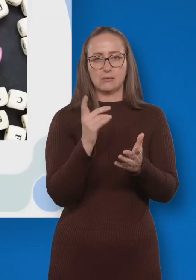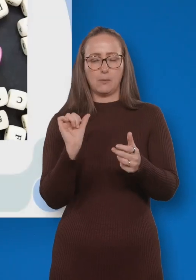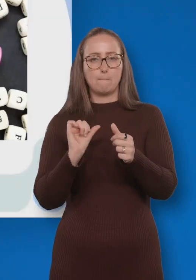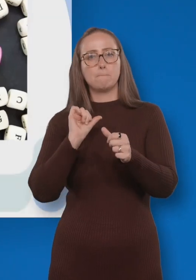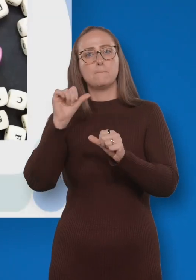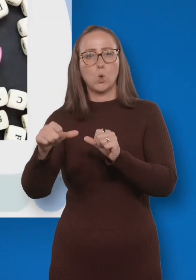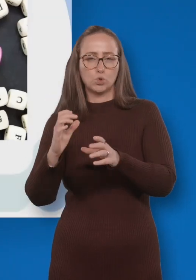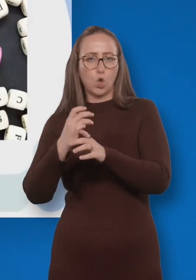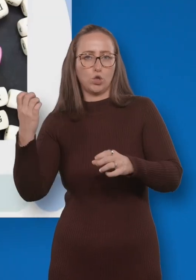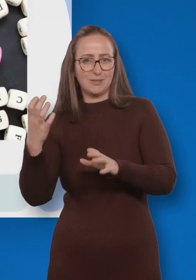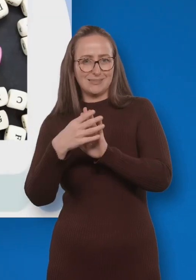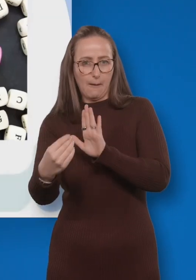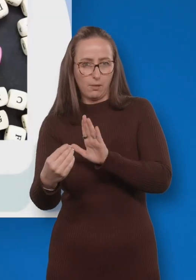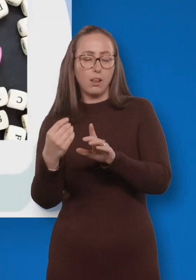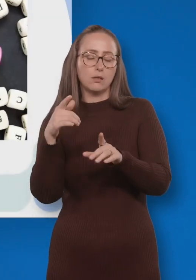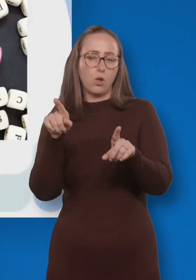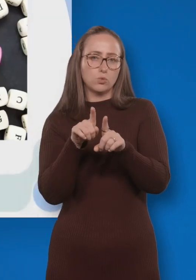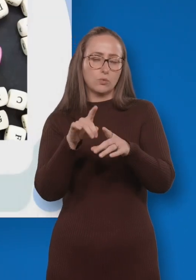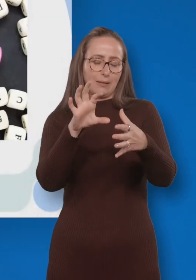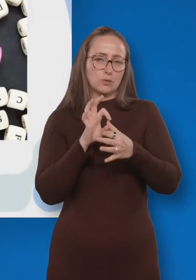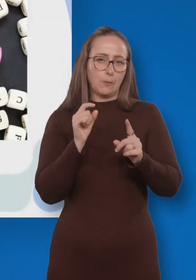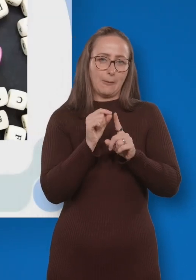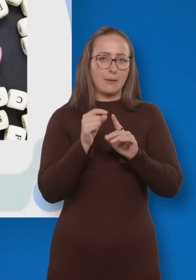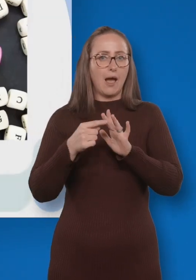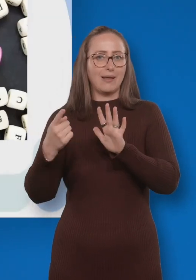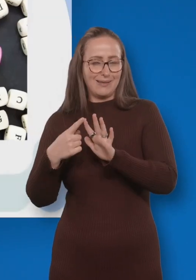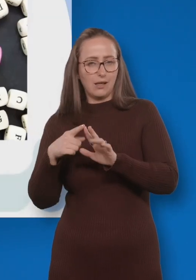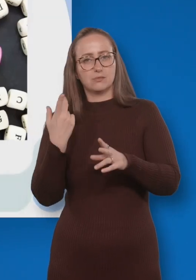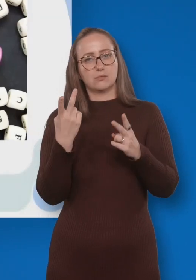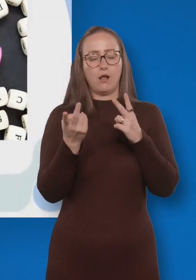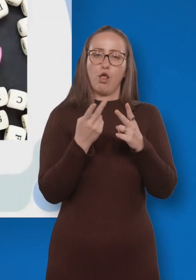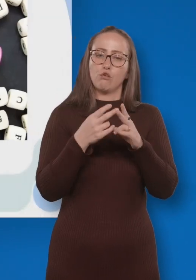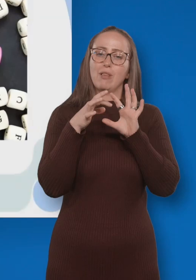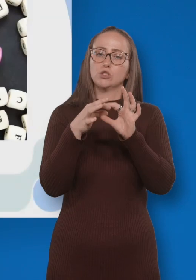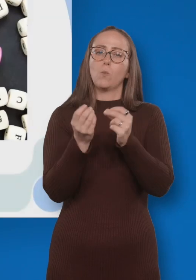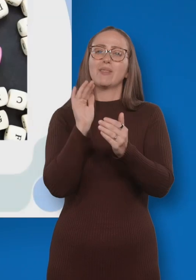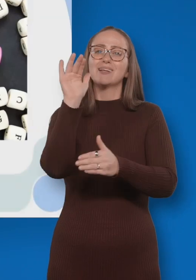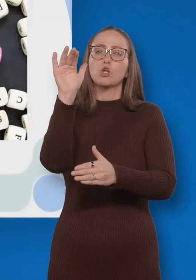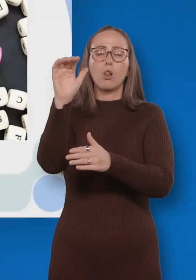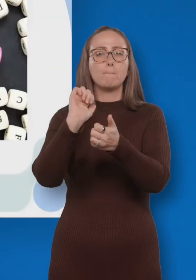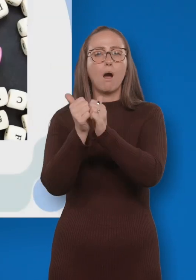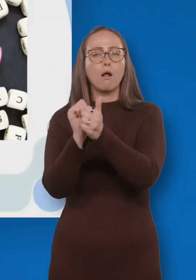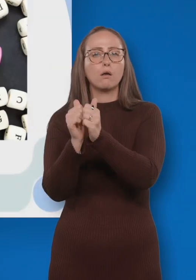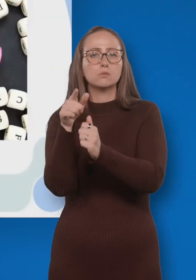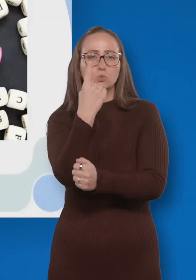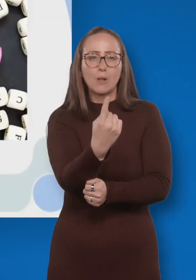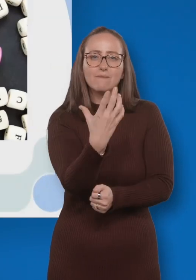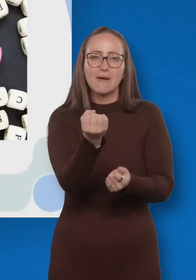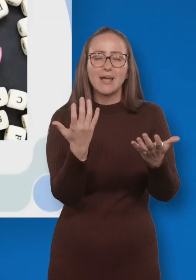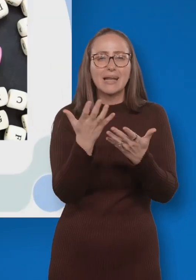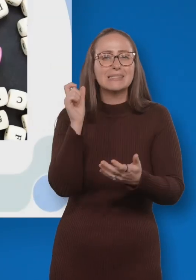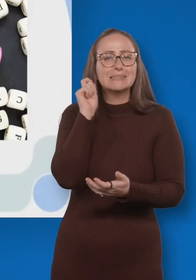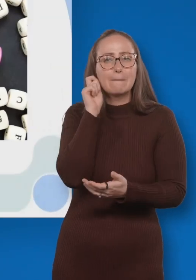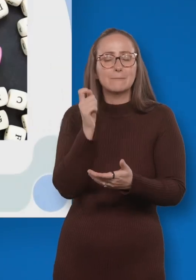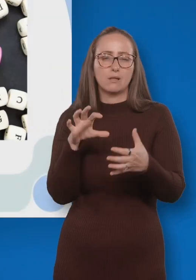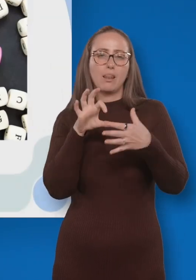PI/postdoc example, which also applies to PPIE and other relationship with external partners. Do you have any tips for